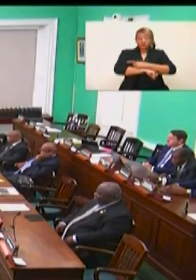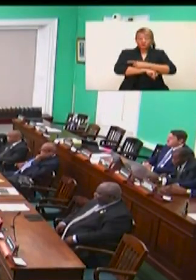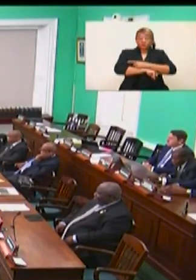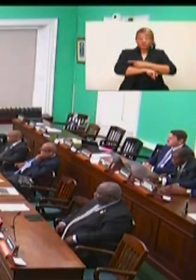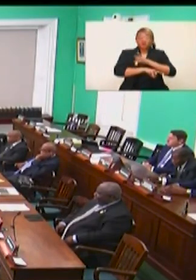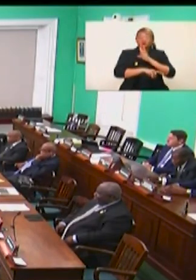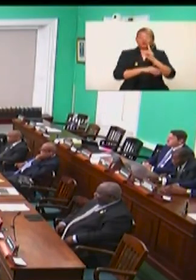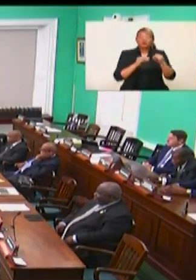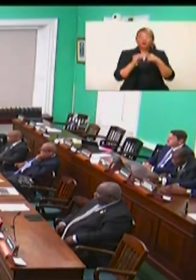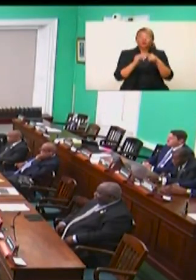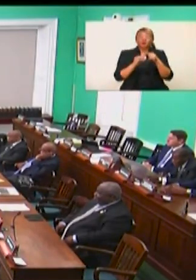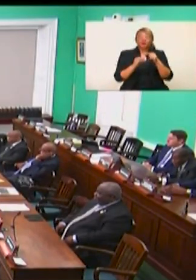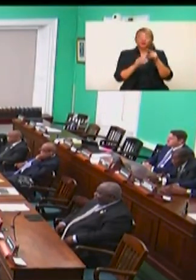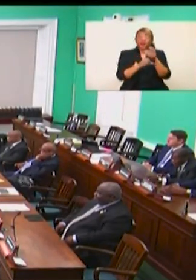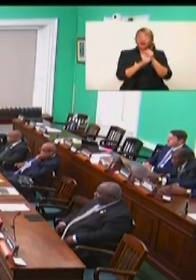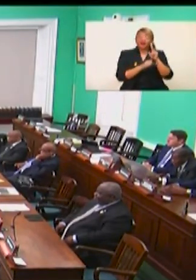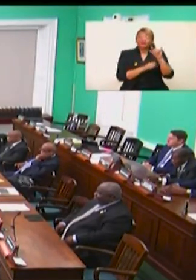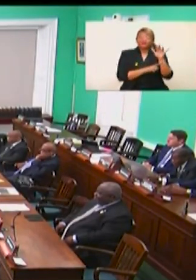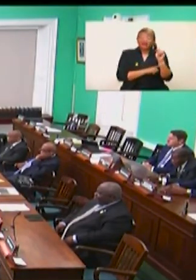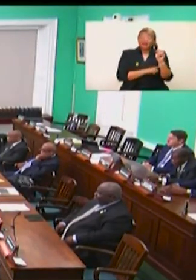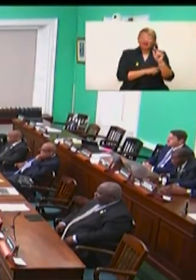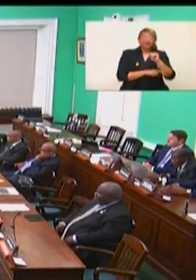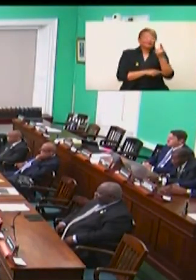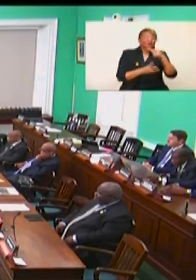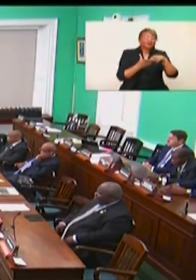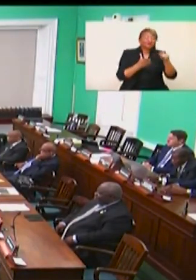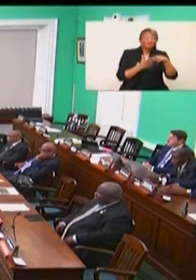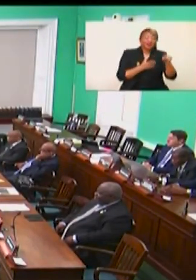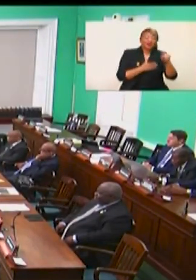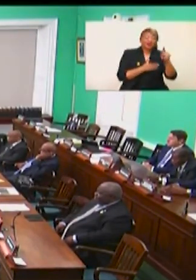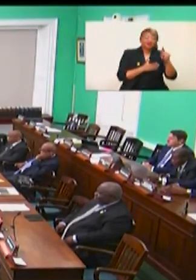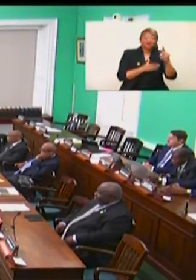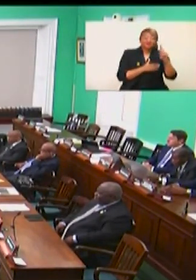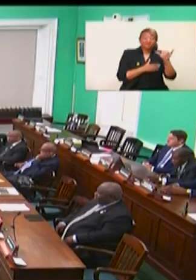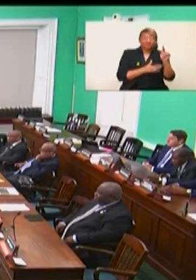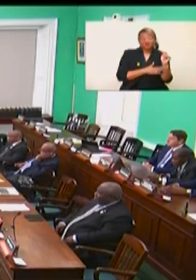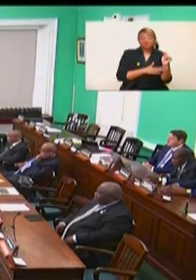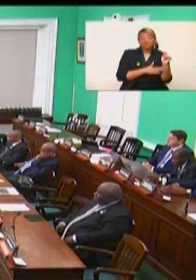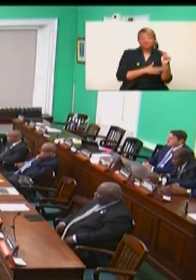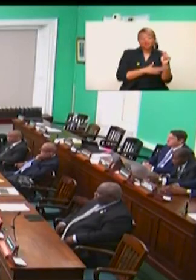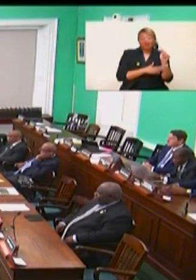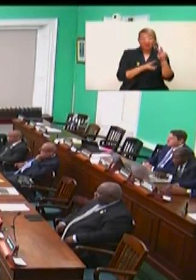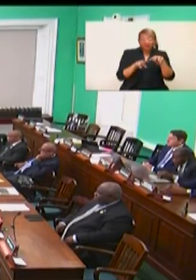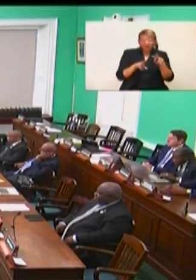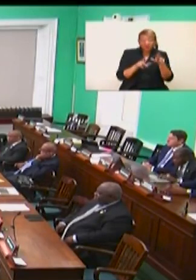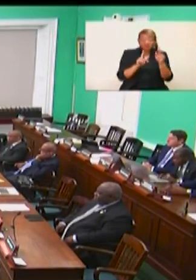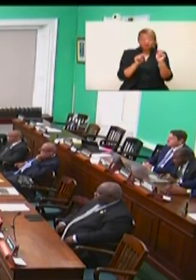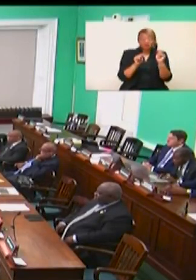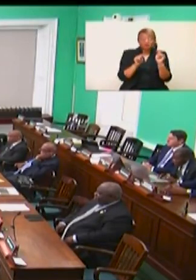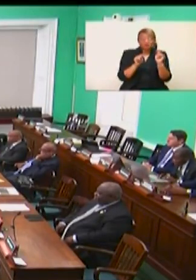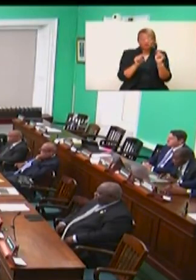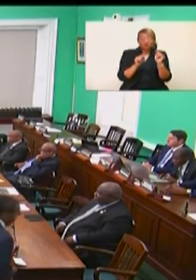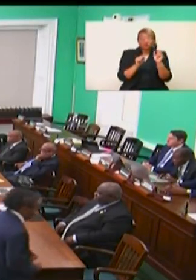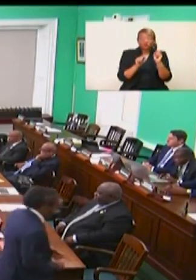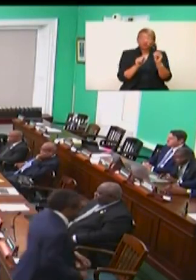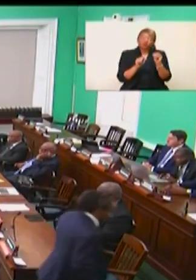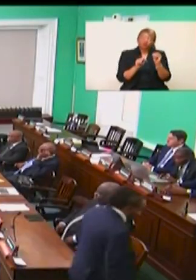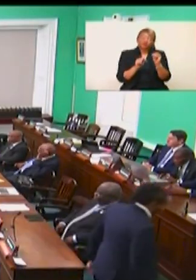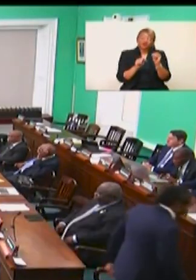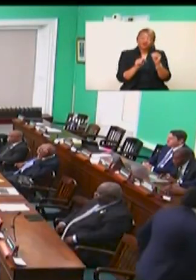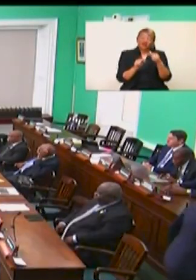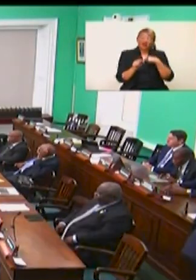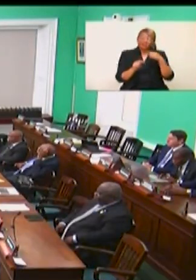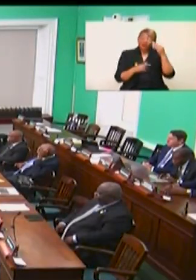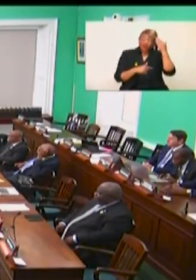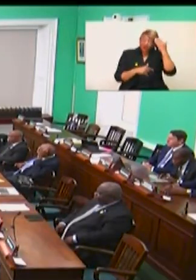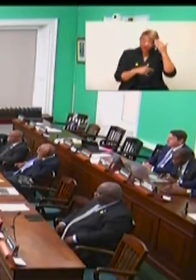He's talk about we getting VAT. Everybody paying VAT. Exactly. I looked at it. So as far as I am concerned, in